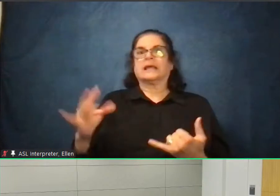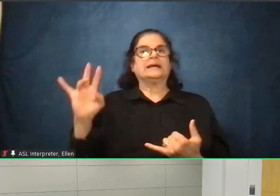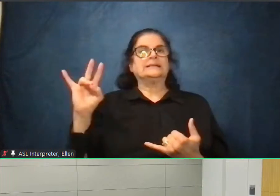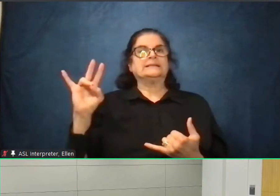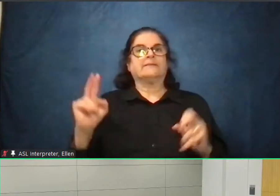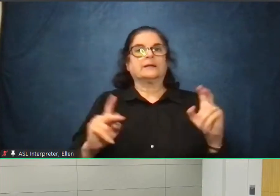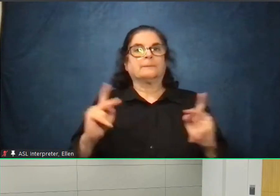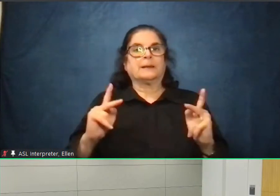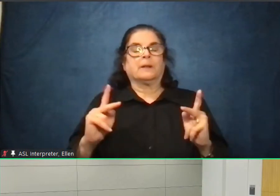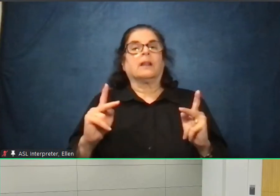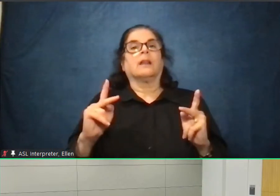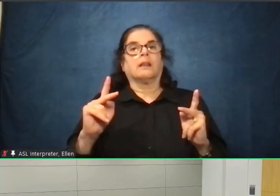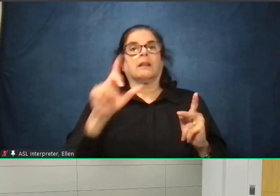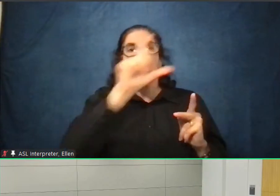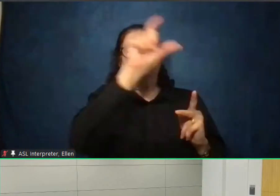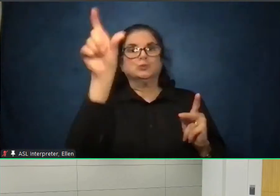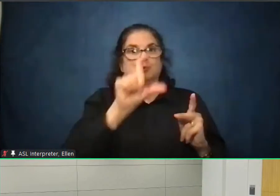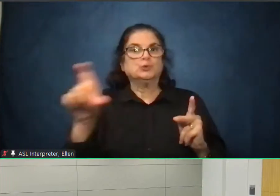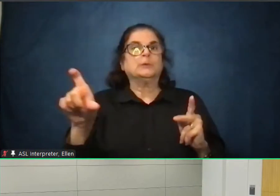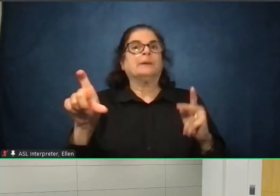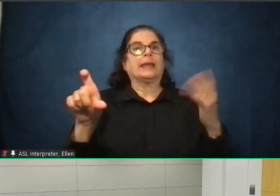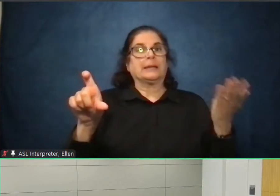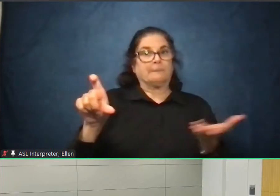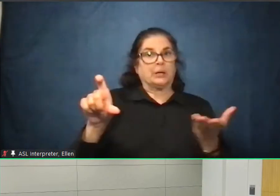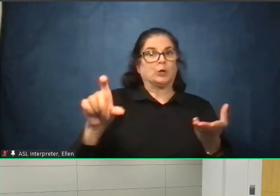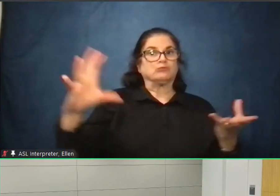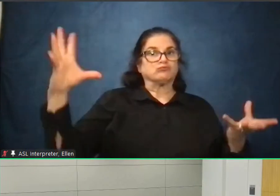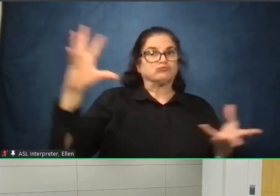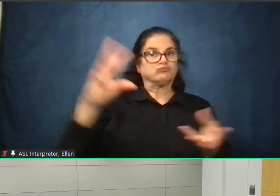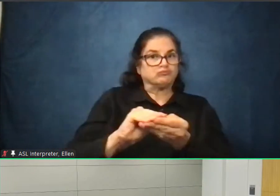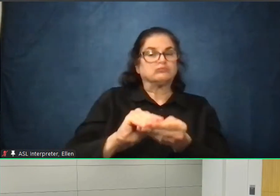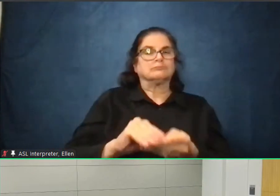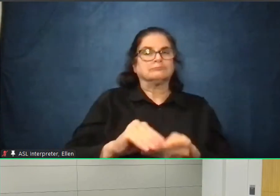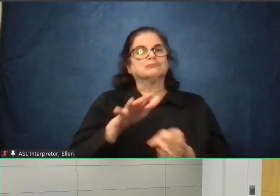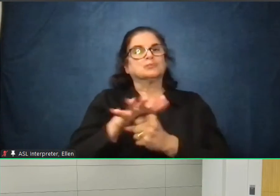and in person, so that makes a quorum.